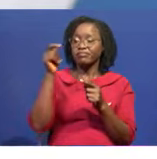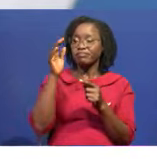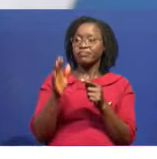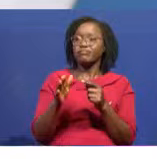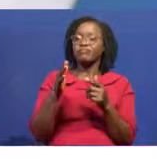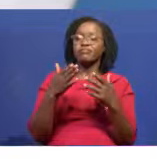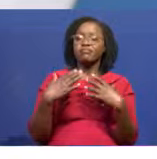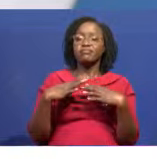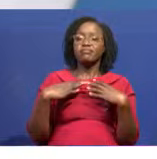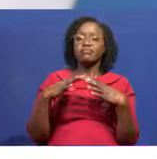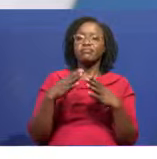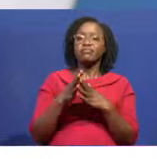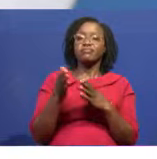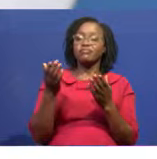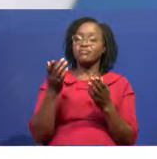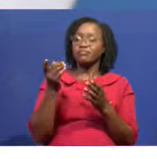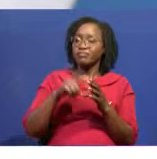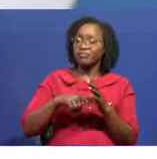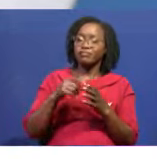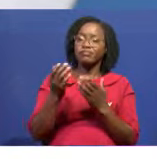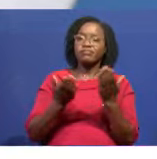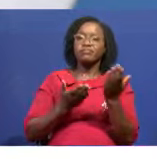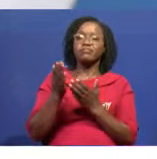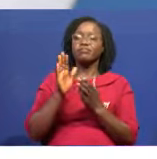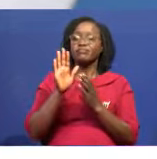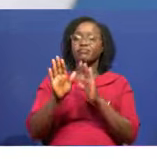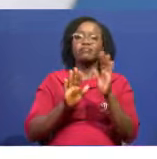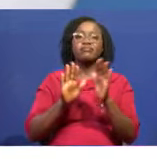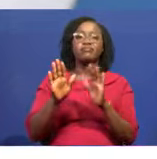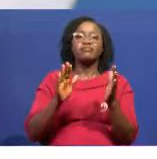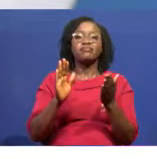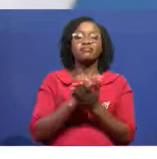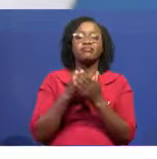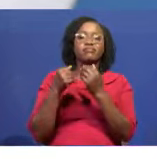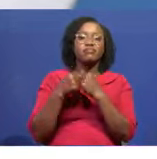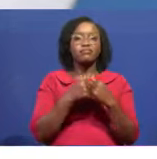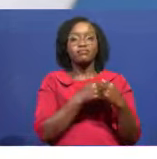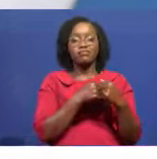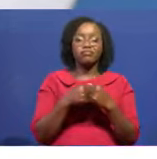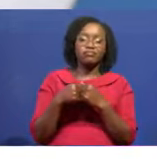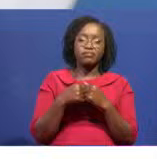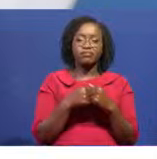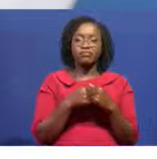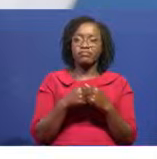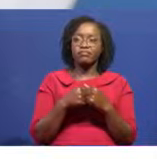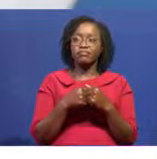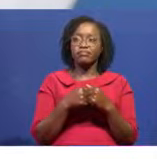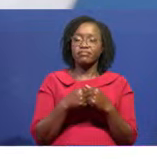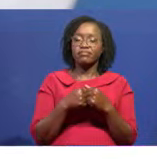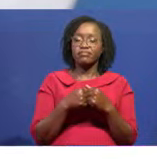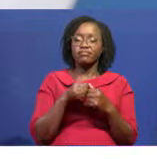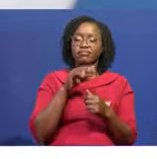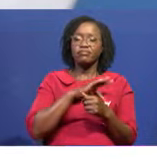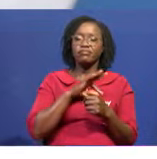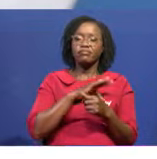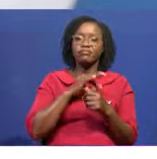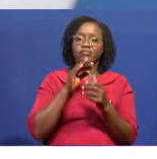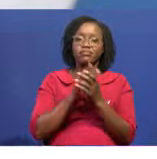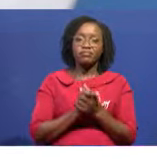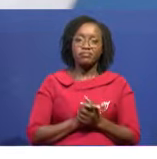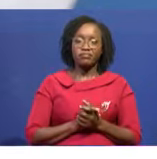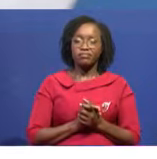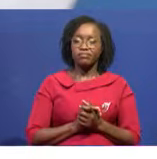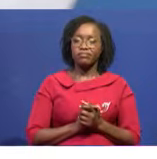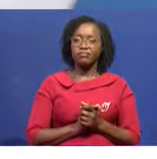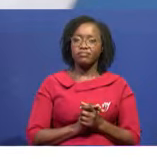people enjoying the services that they are entitled to. Those are some of the challenges and the gains that I can mention on